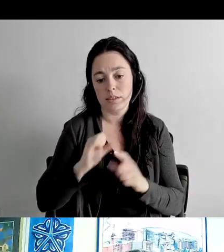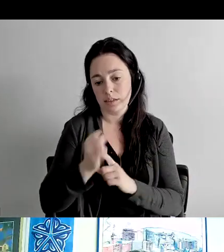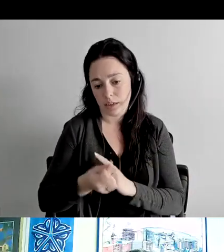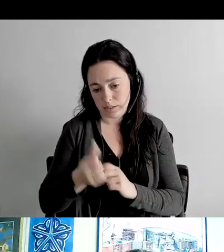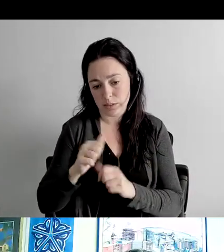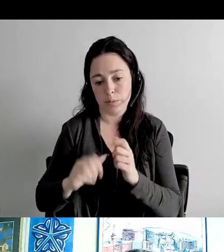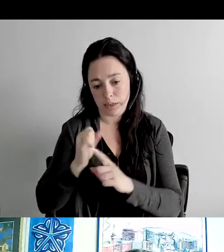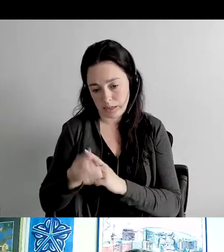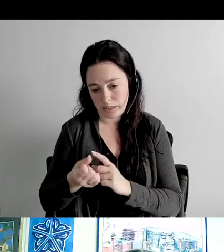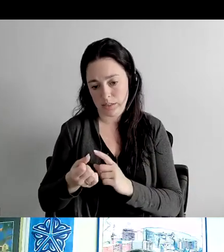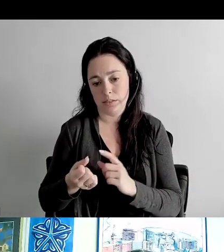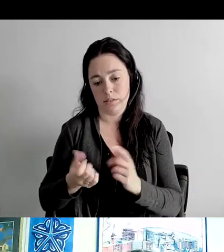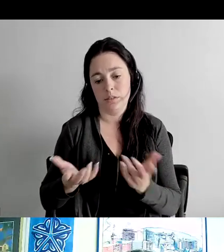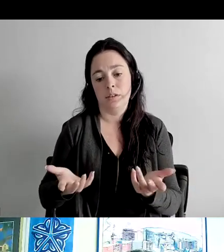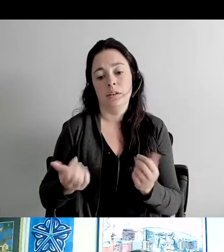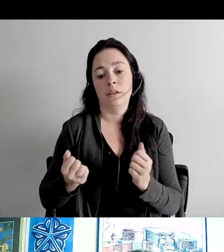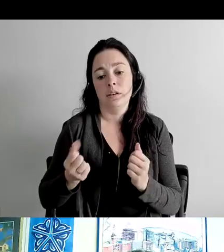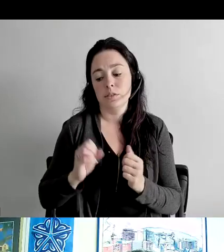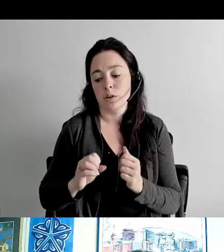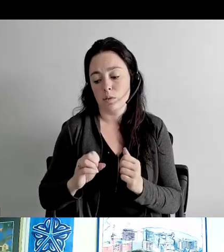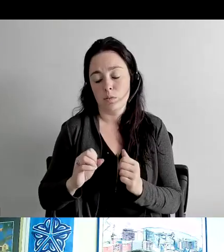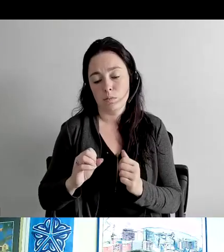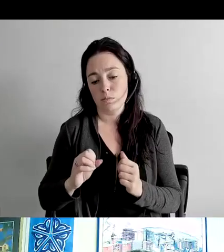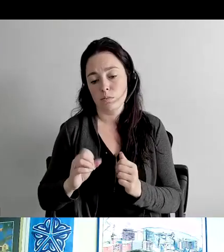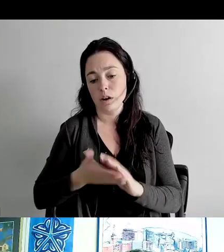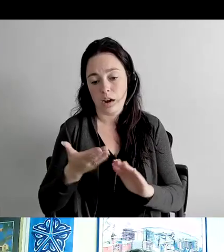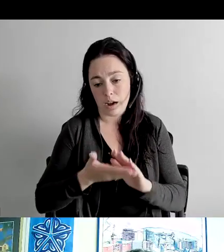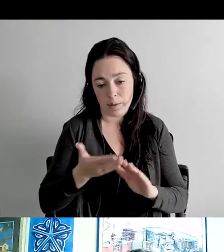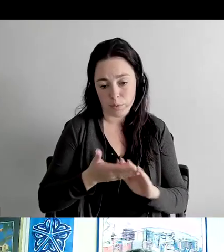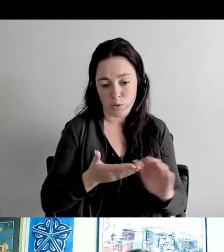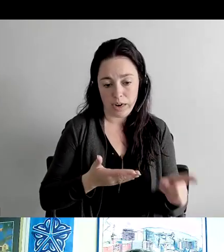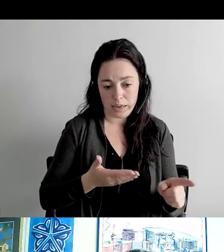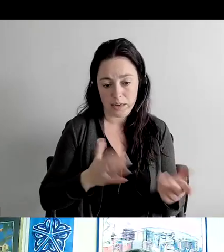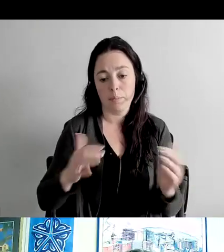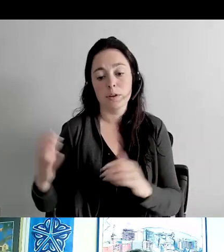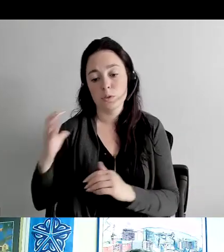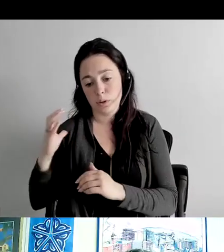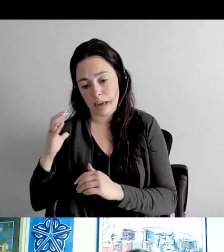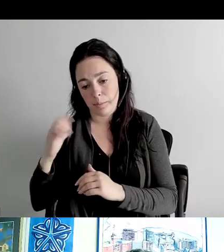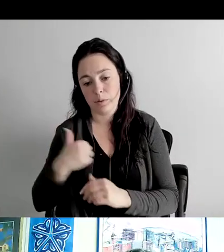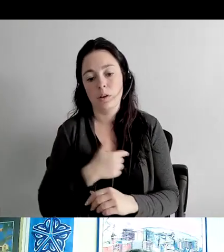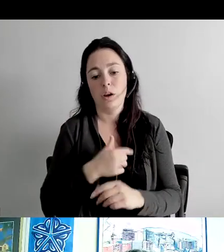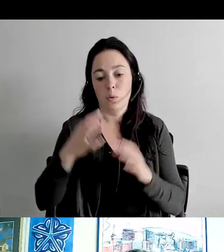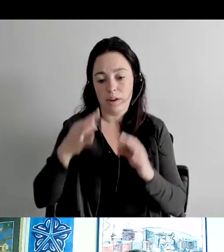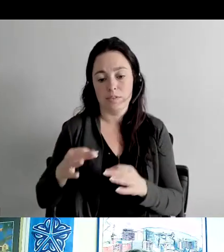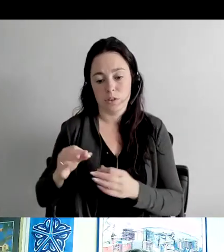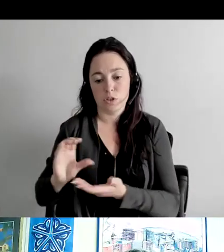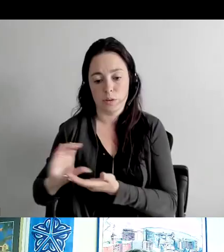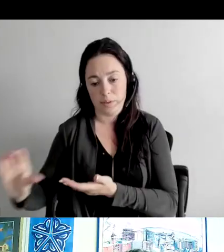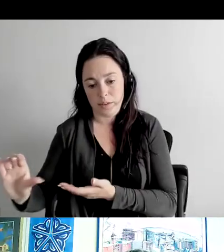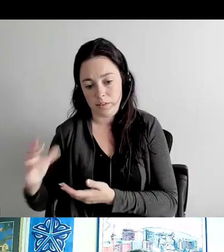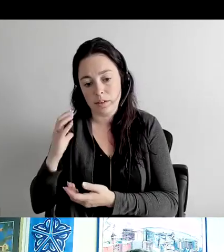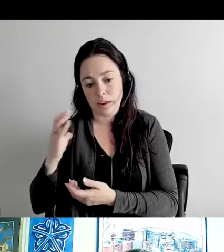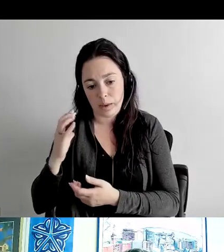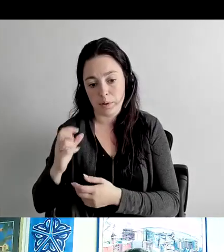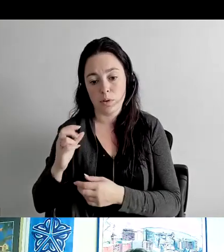So we, in the nature of operating versus capital, we have to set aside it as capital because capital rolls over. If we tried to set